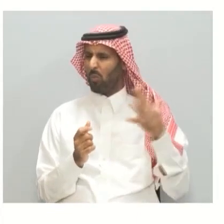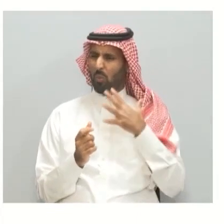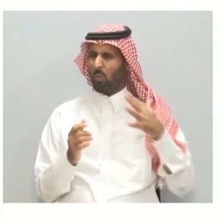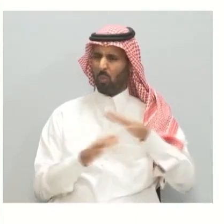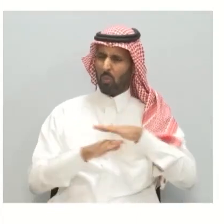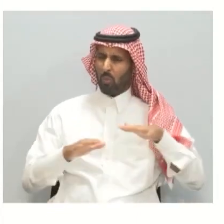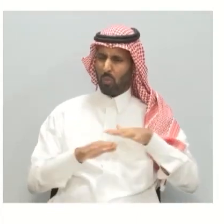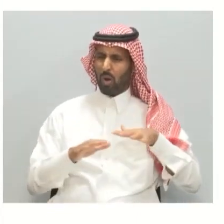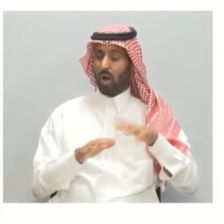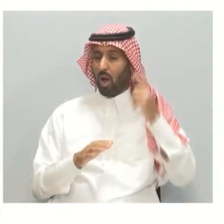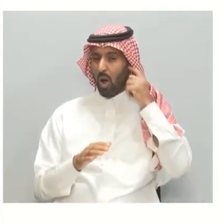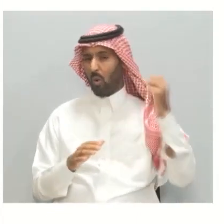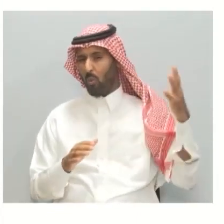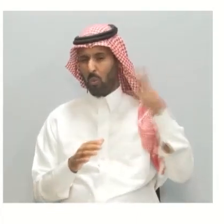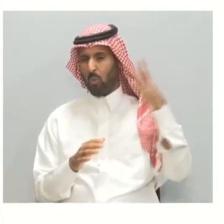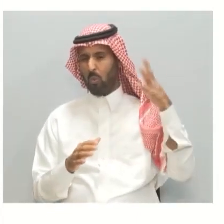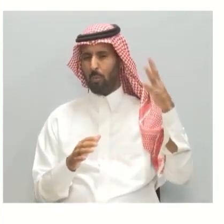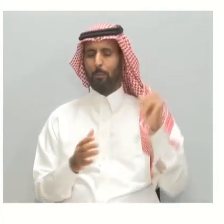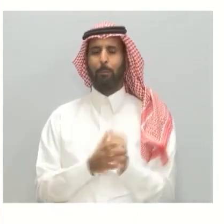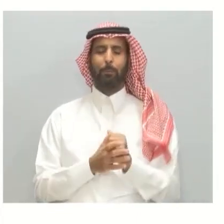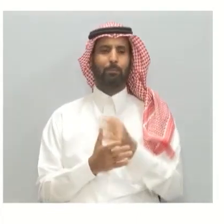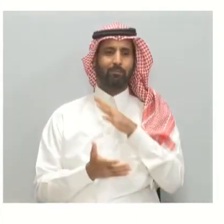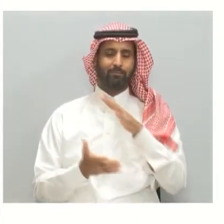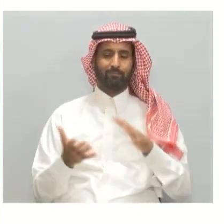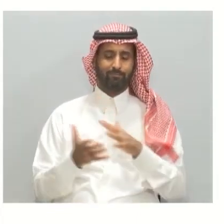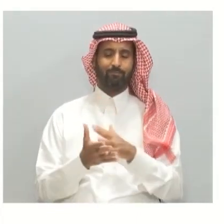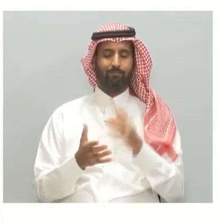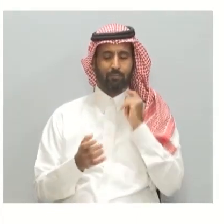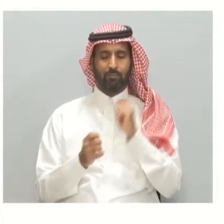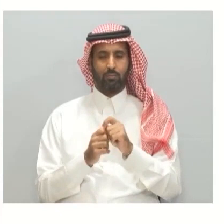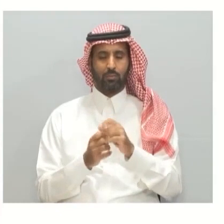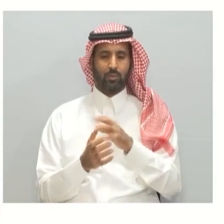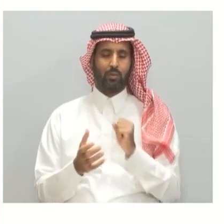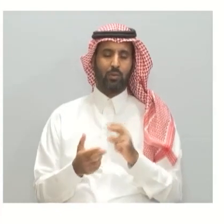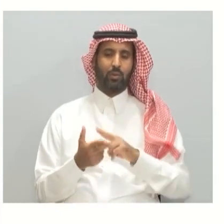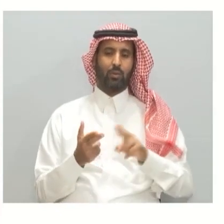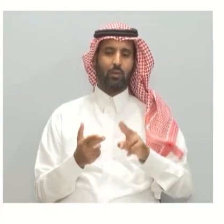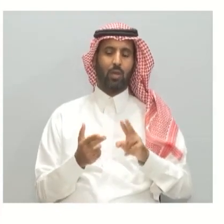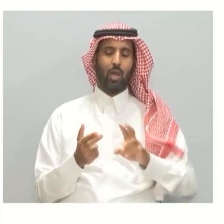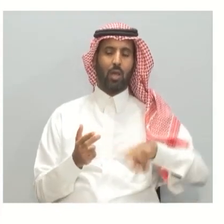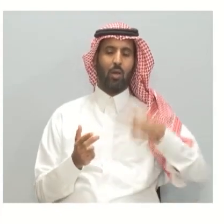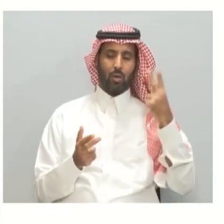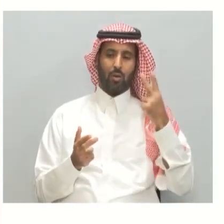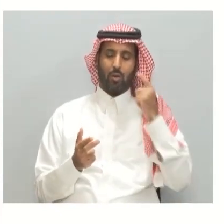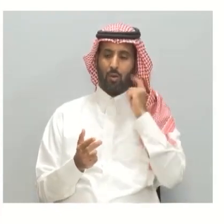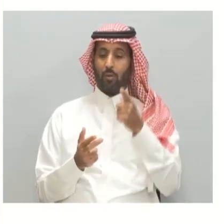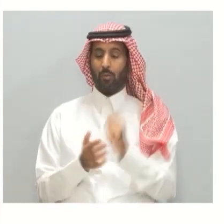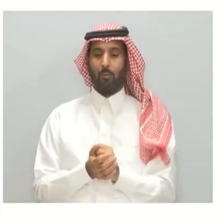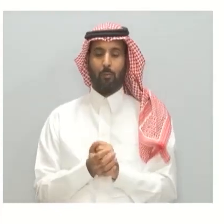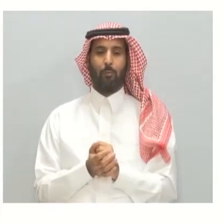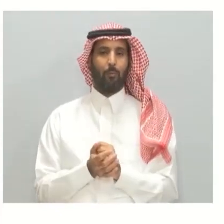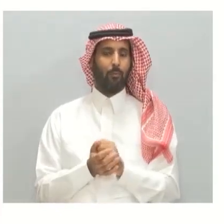of the earth and the noise problems and give them solutions. Number two,